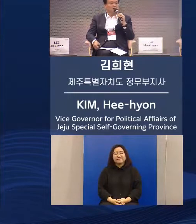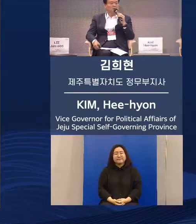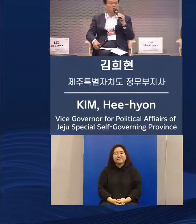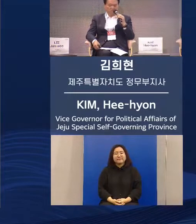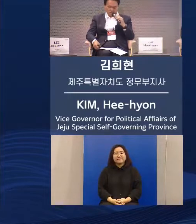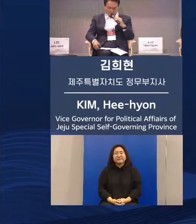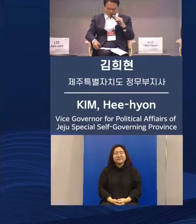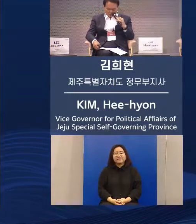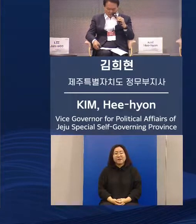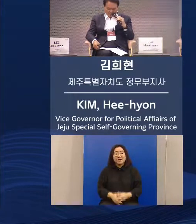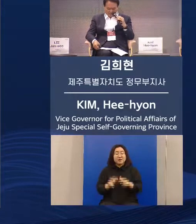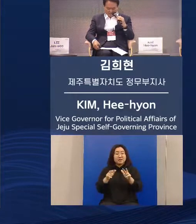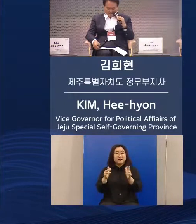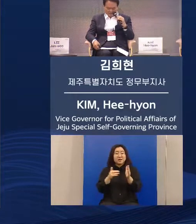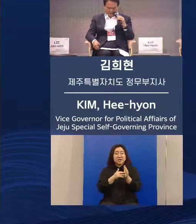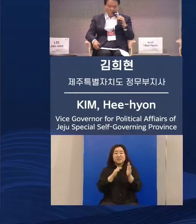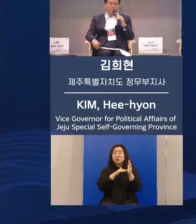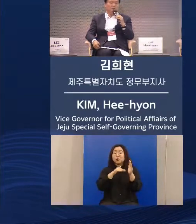loss.